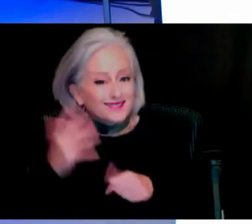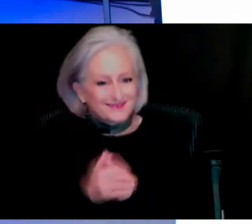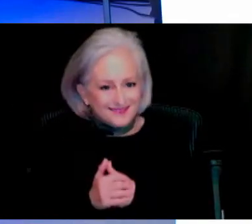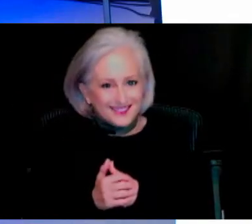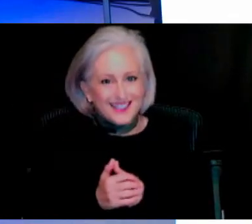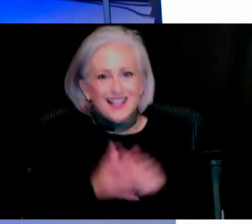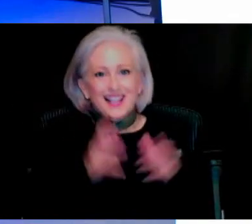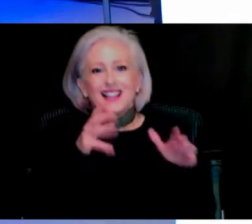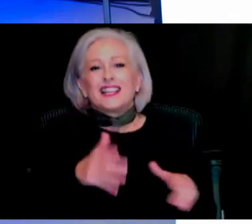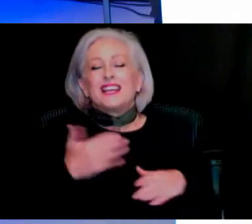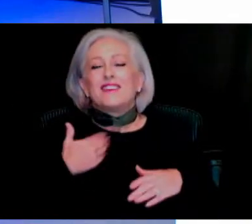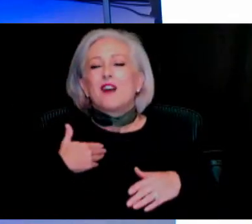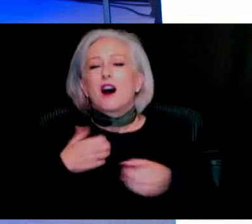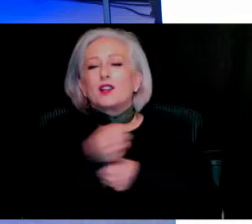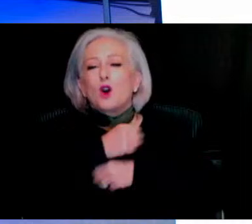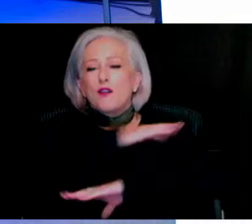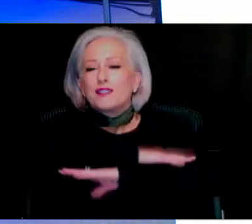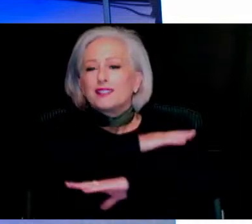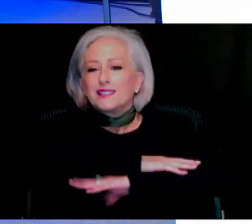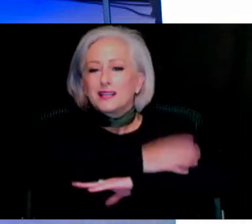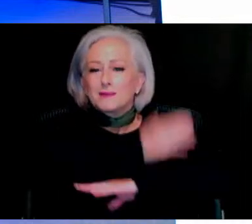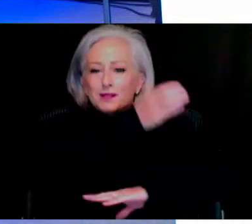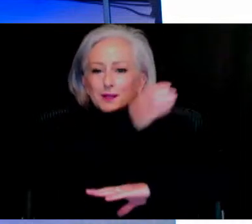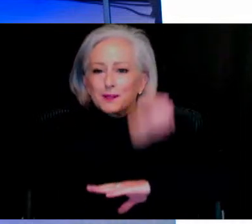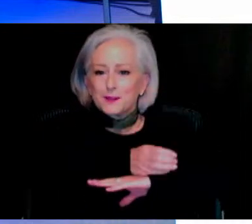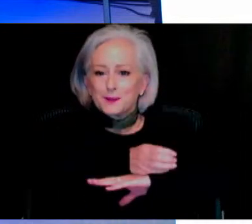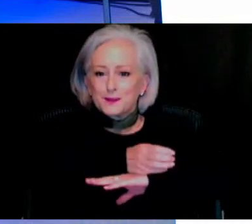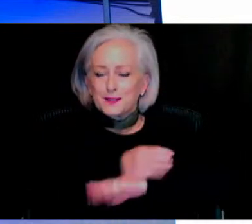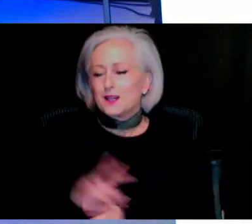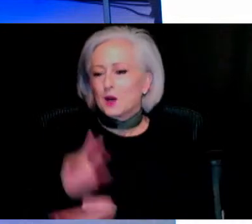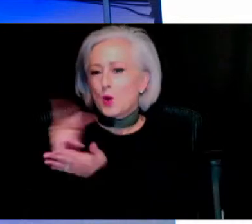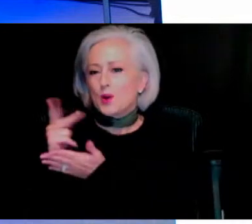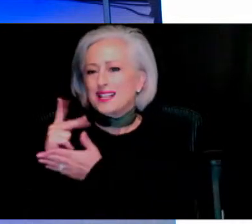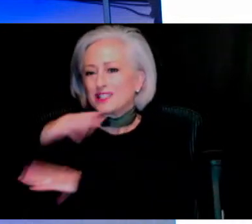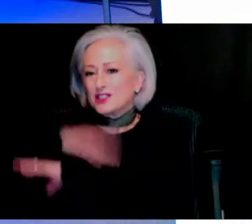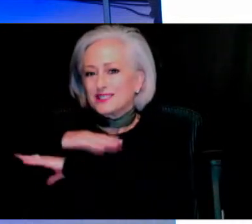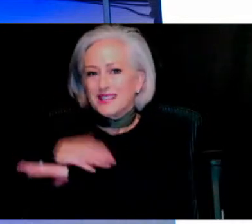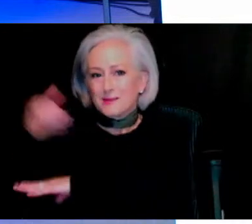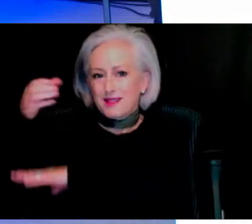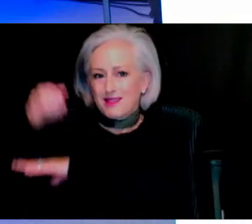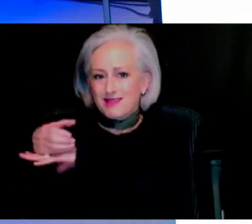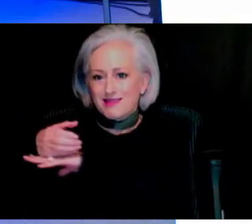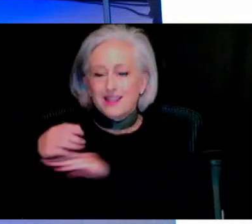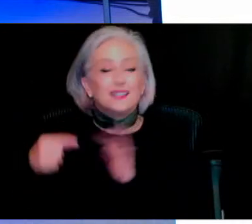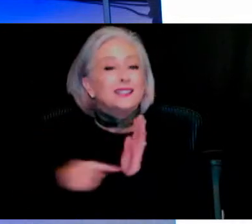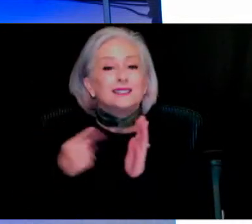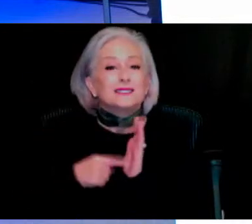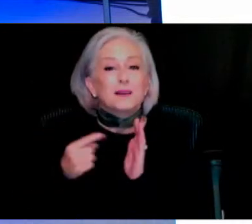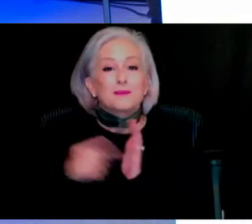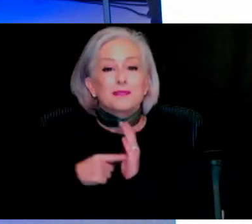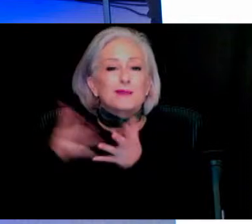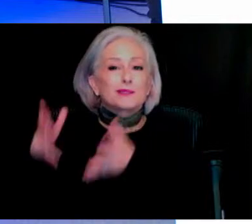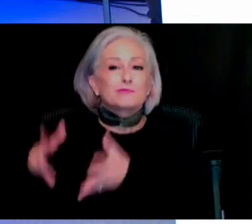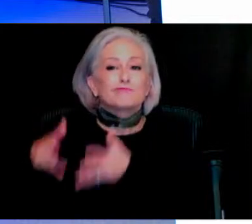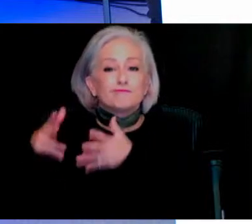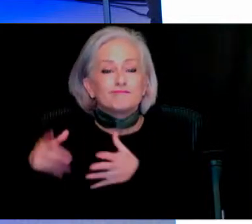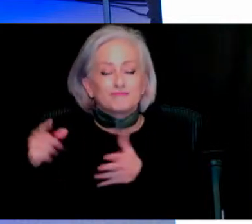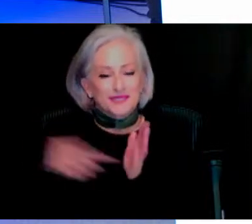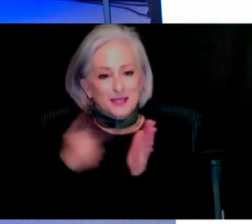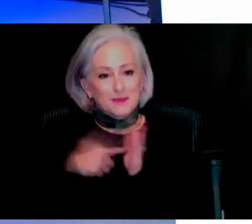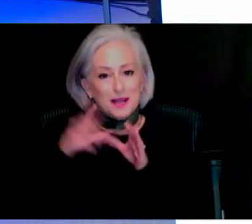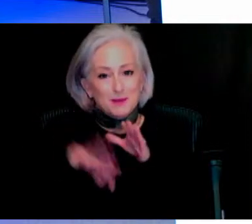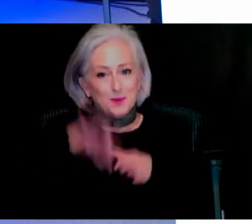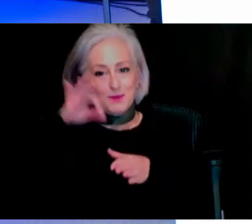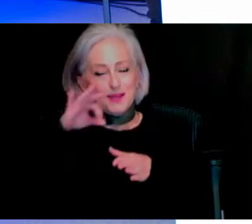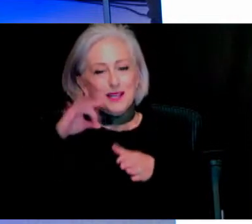them on our coffee table or leave them on our kitchen table, and sometimes, sometimes it sits there for a few days, and sometimes someone just randomly picks something out just to get the conversation going.